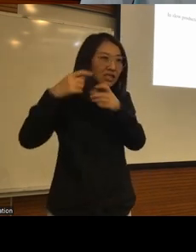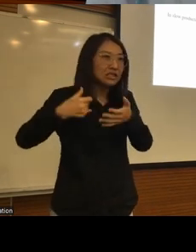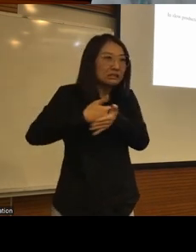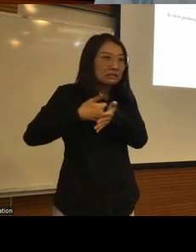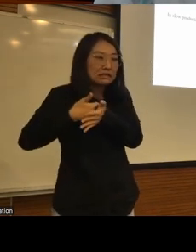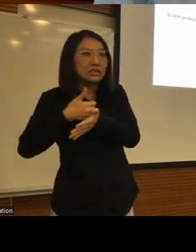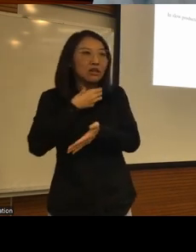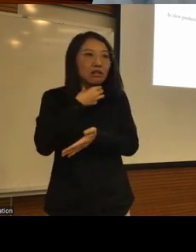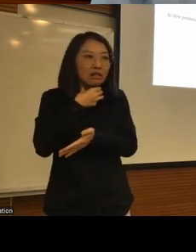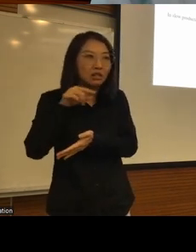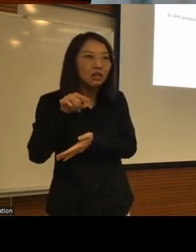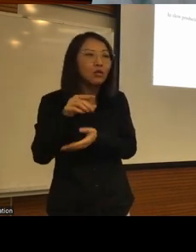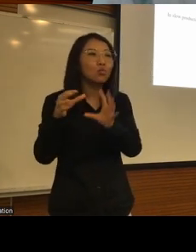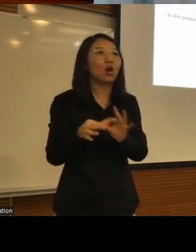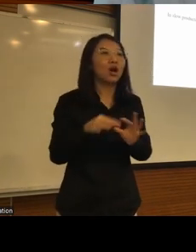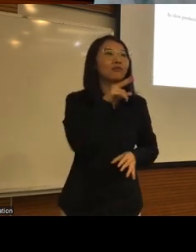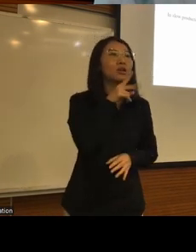challenges.